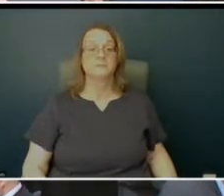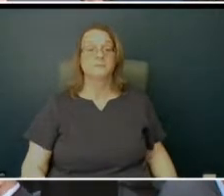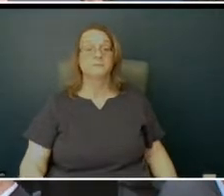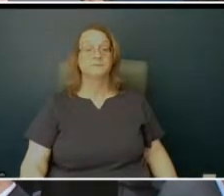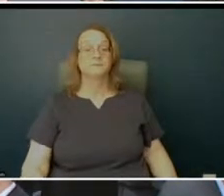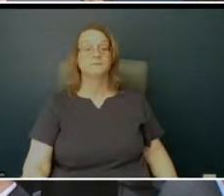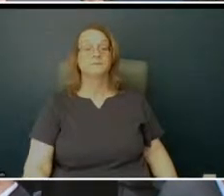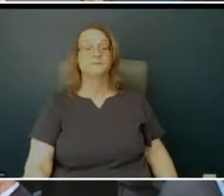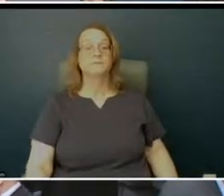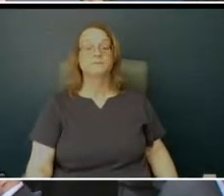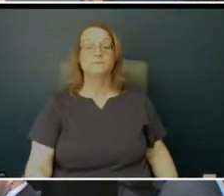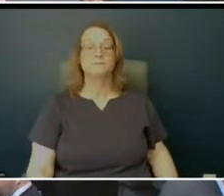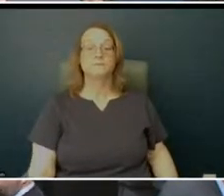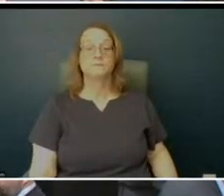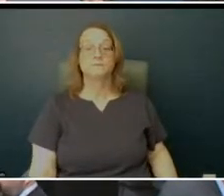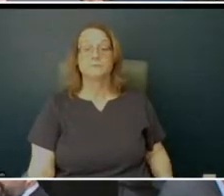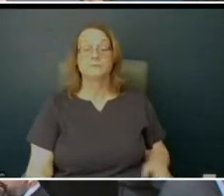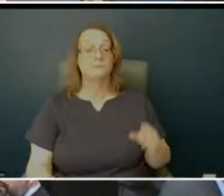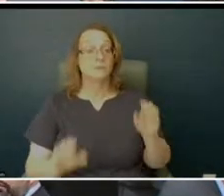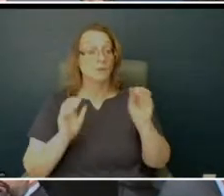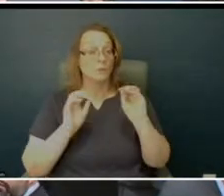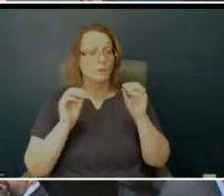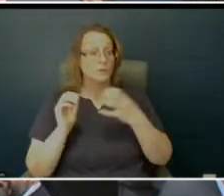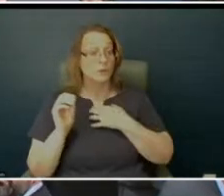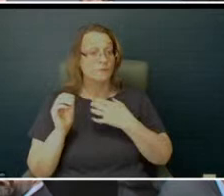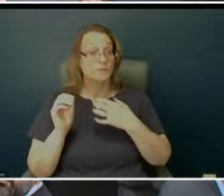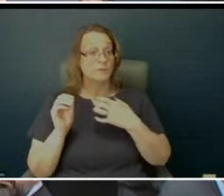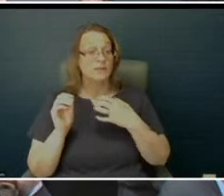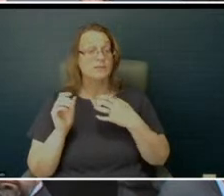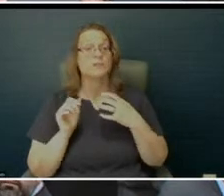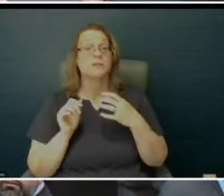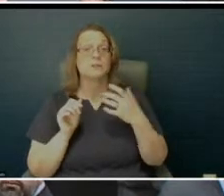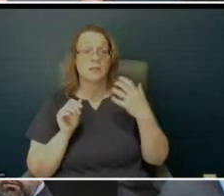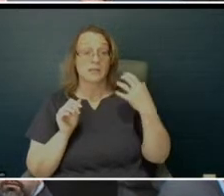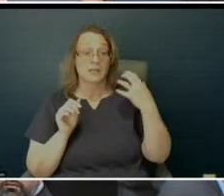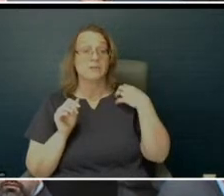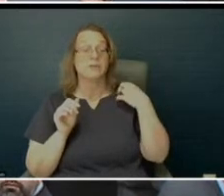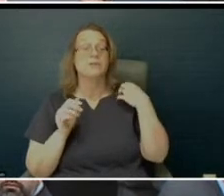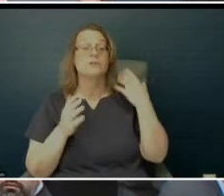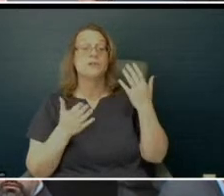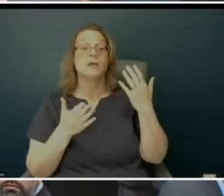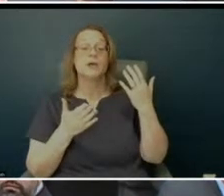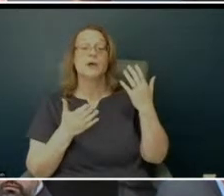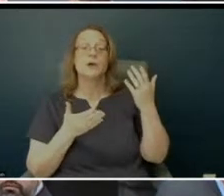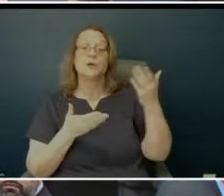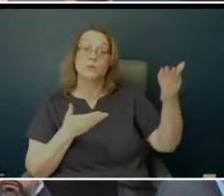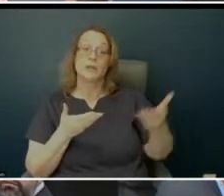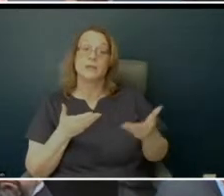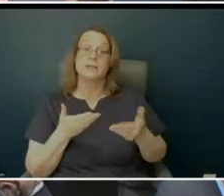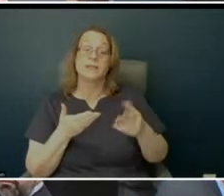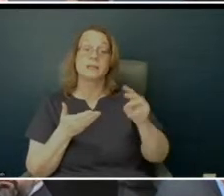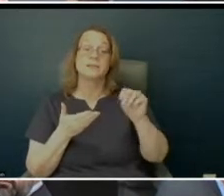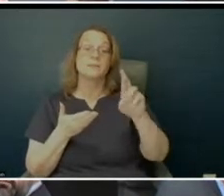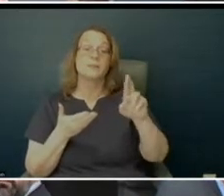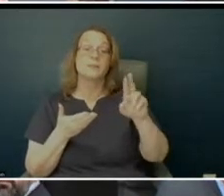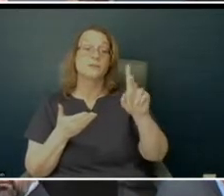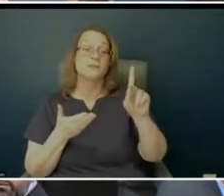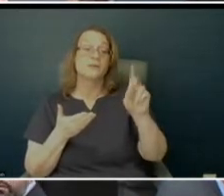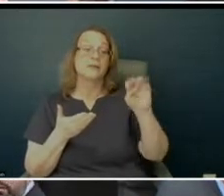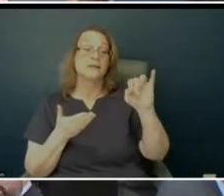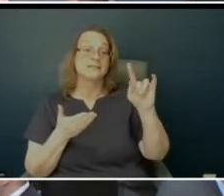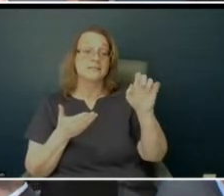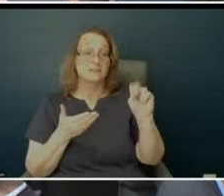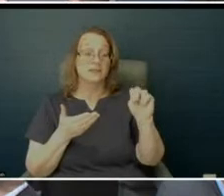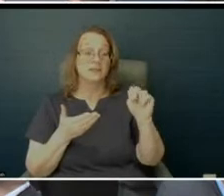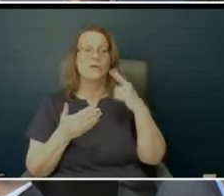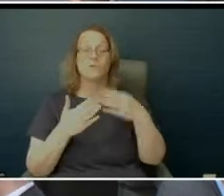Without objection, the chair recognizes the gentleman from Illinois, Mr. Kensinger, for an opening statement. Thank you. Thank you, Mr. Chairman,